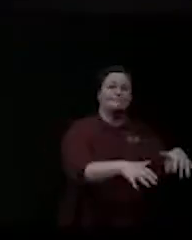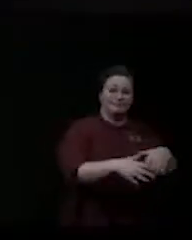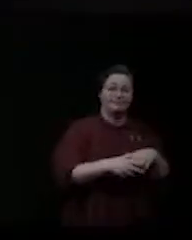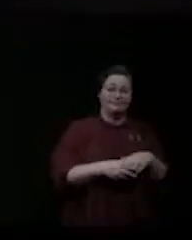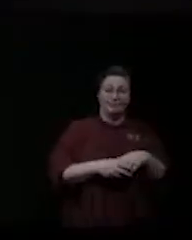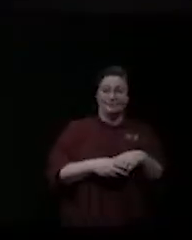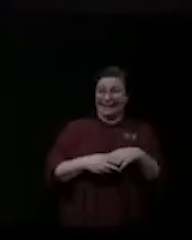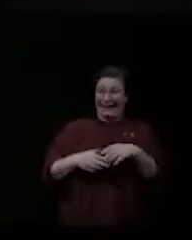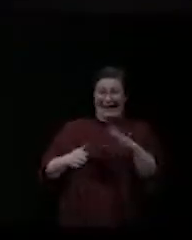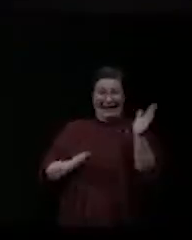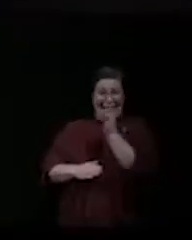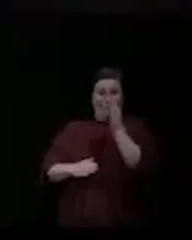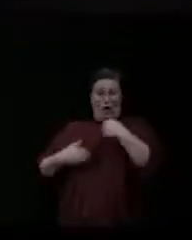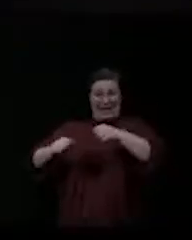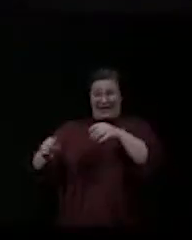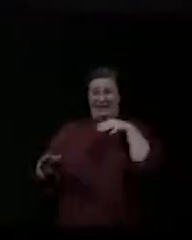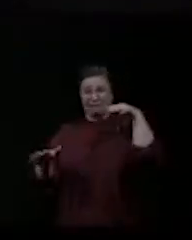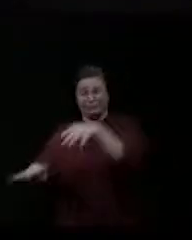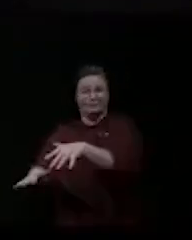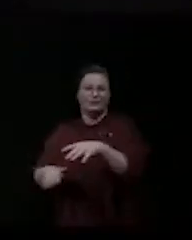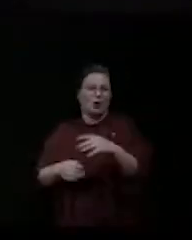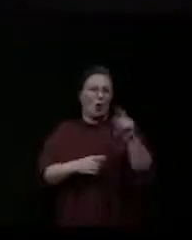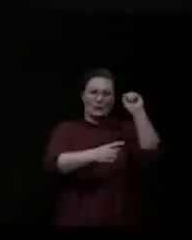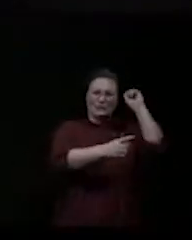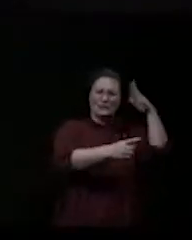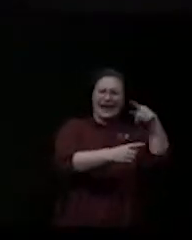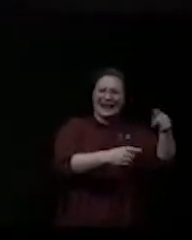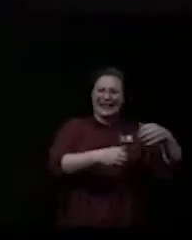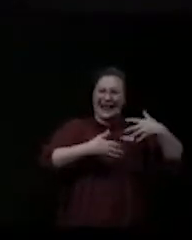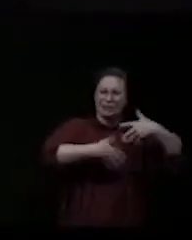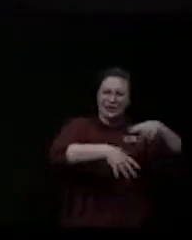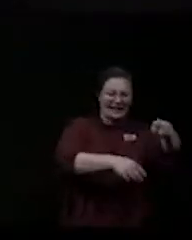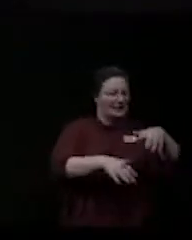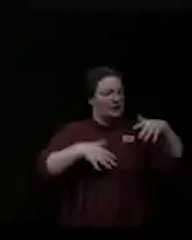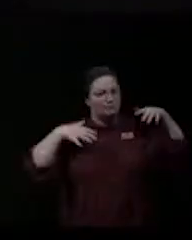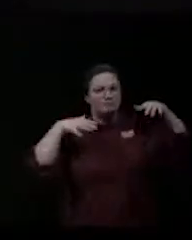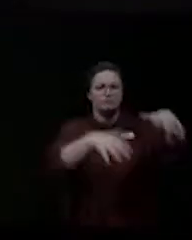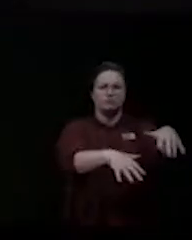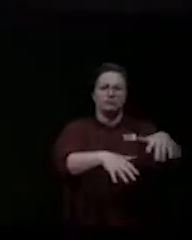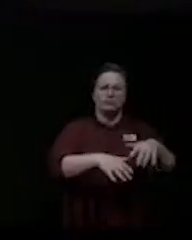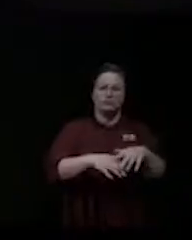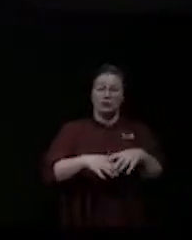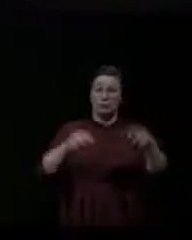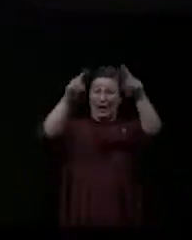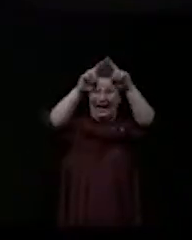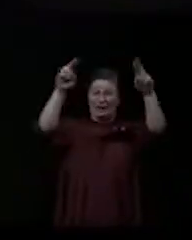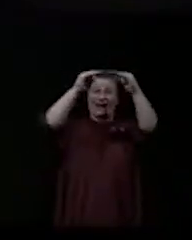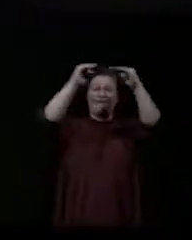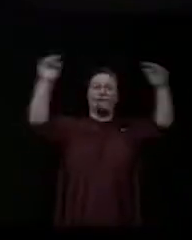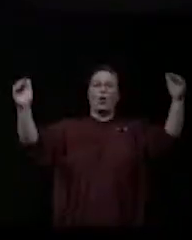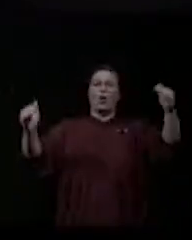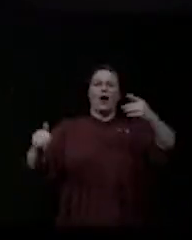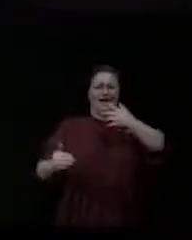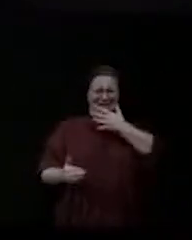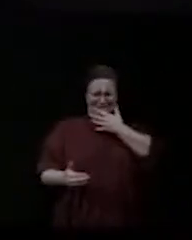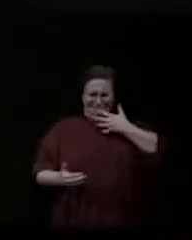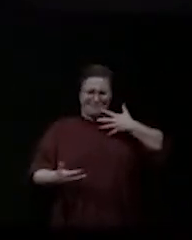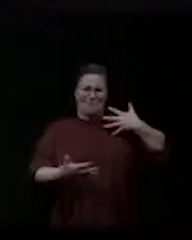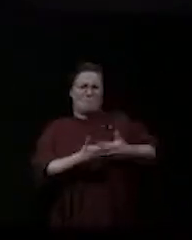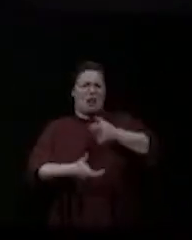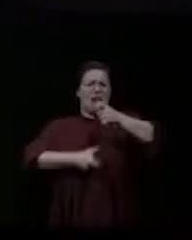on climate activists and student protesters, while at the international level, the language used